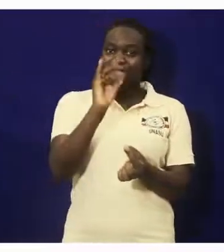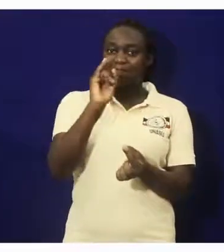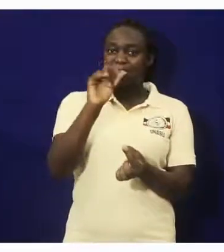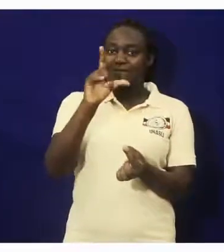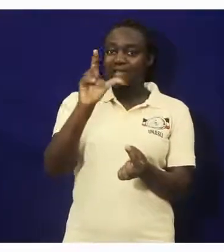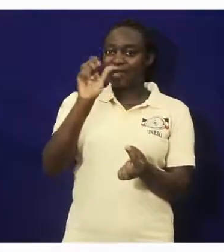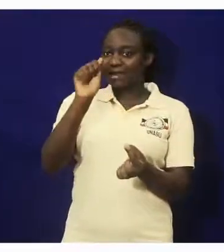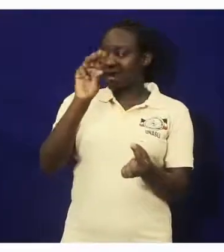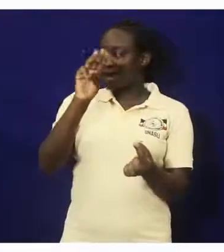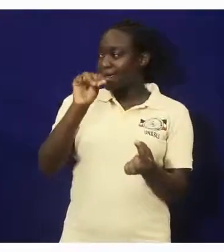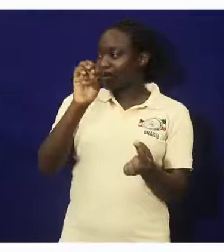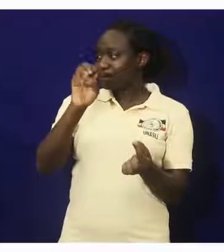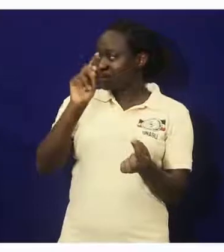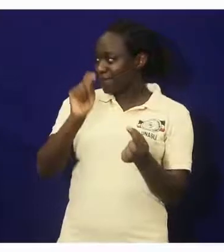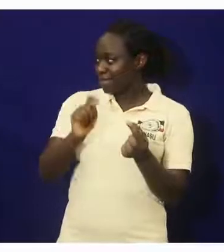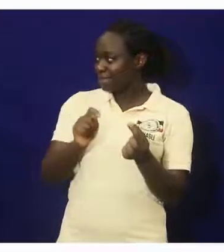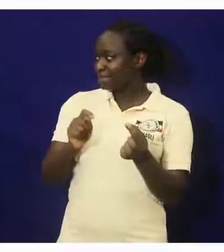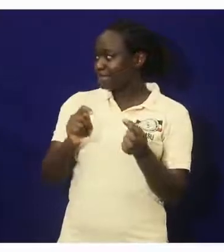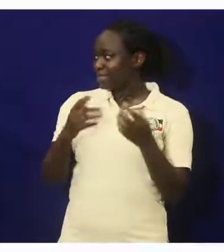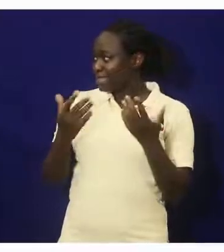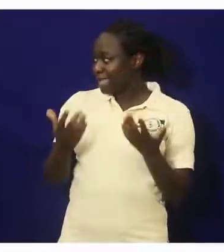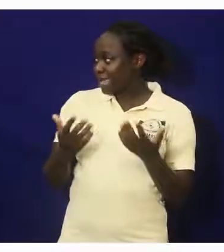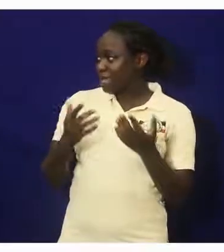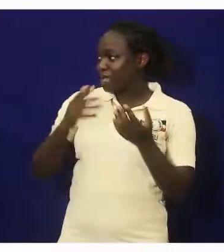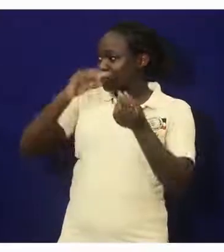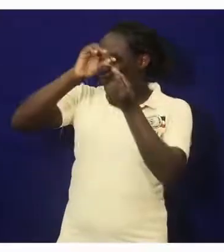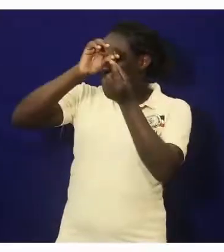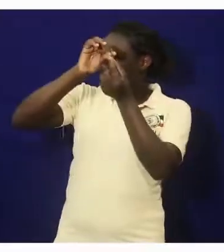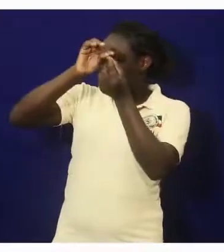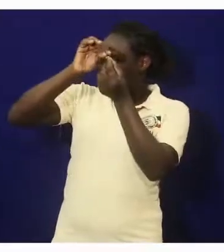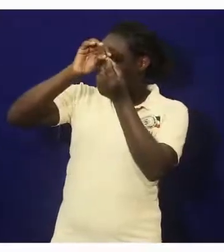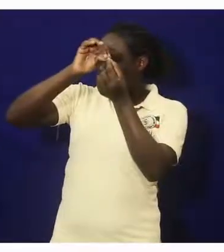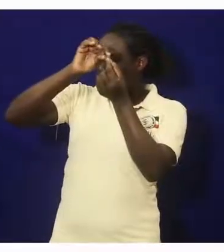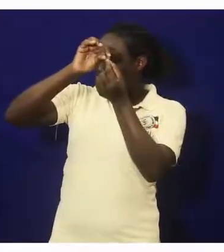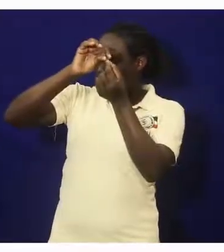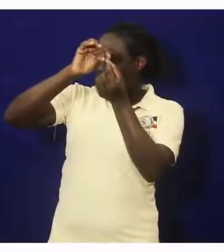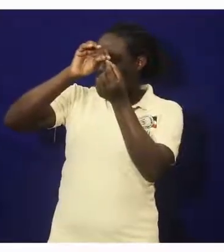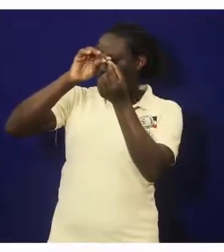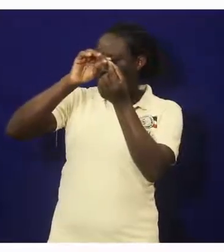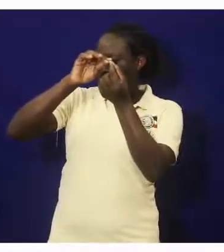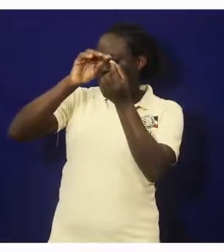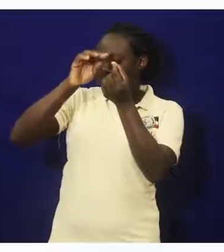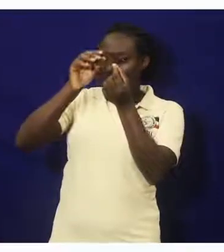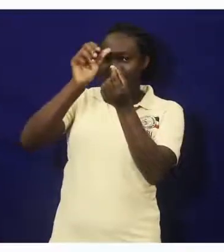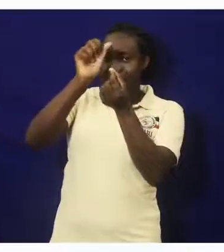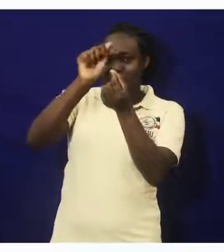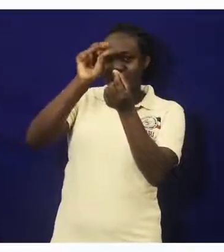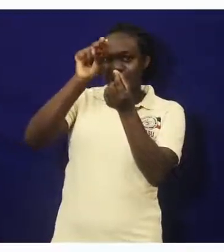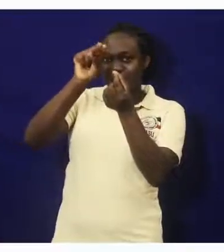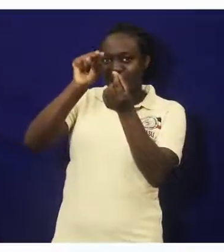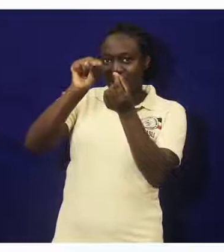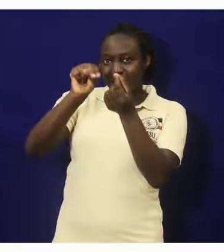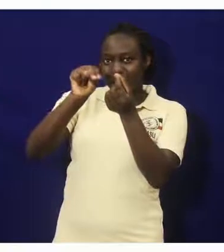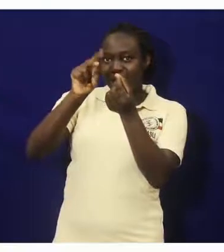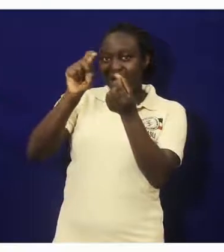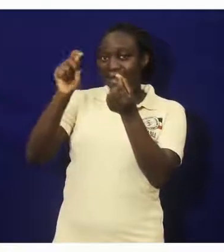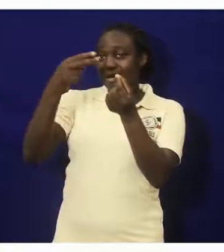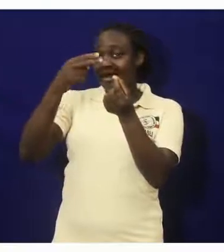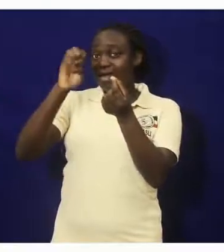And the anther is at the top of it. The anther is on its